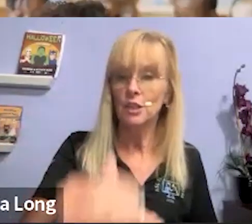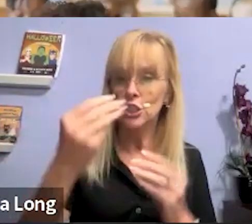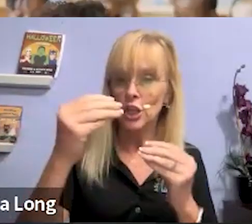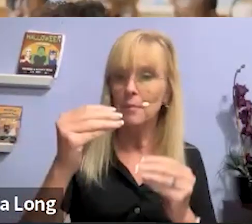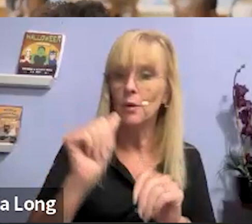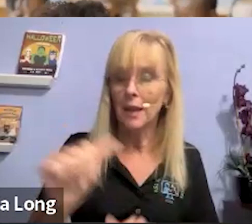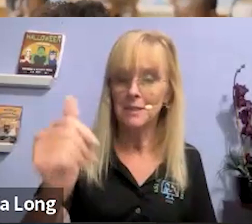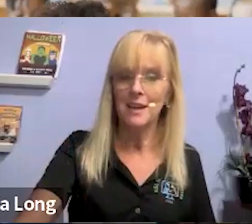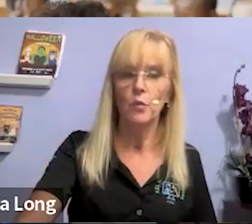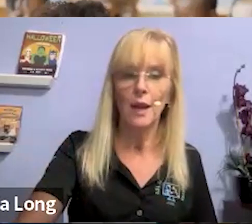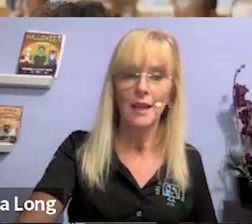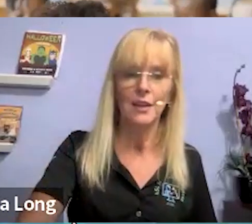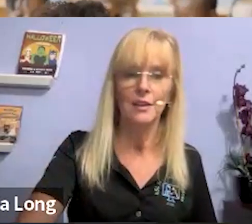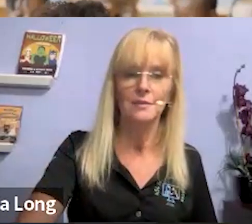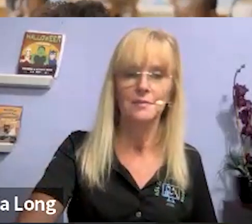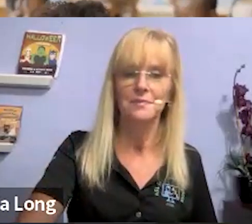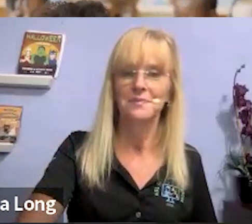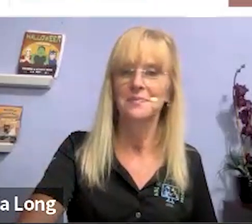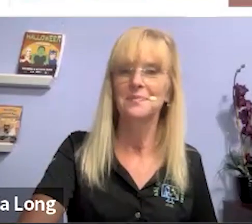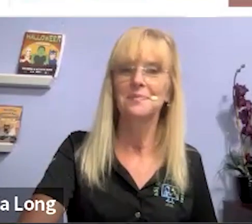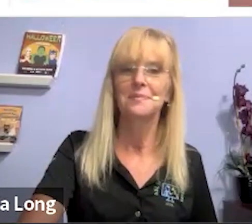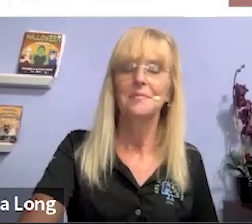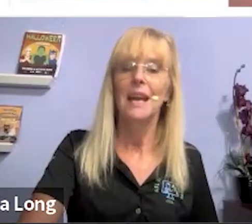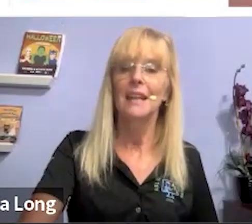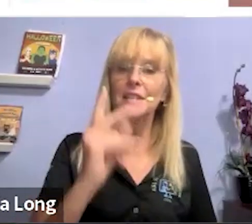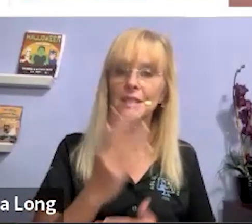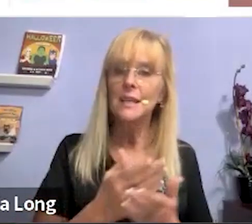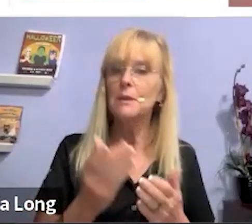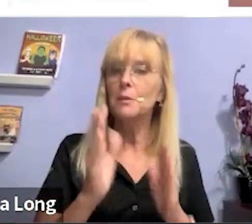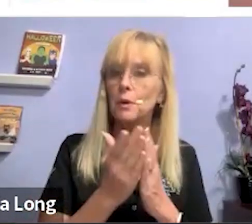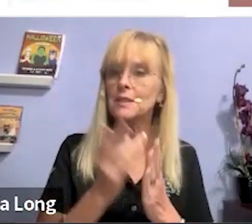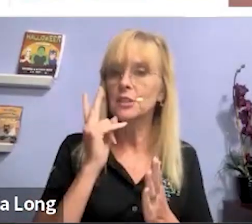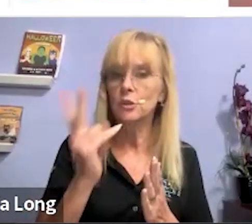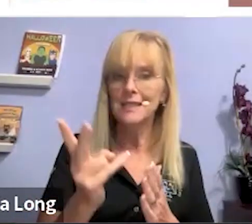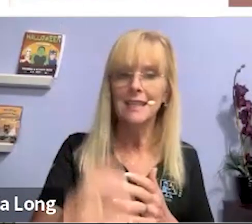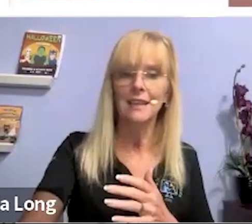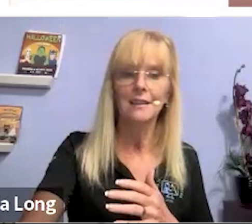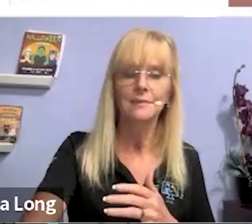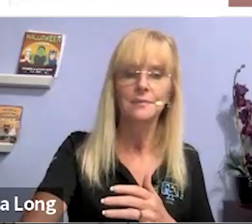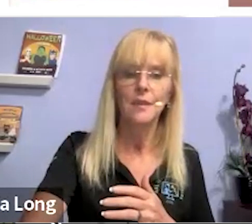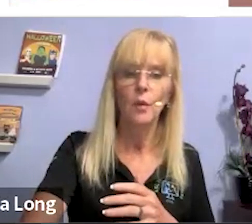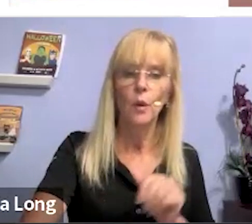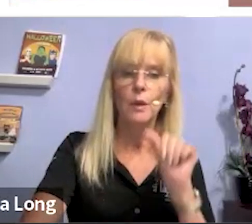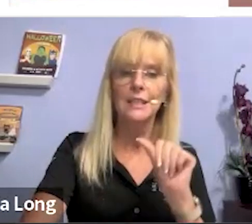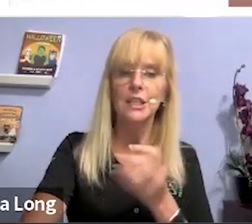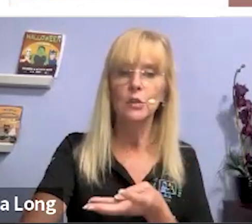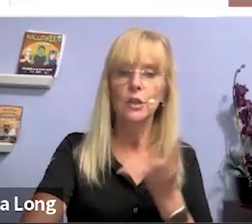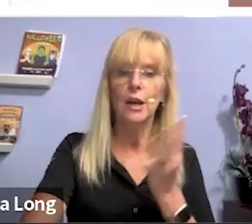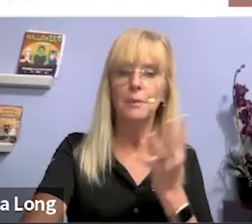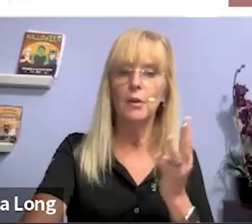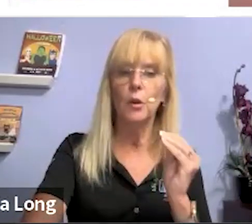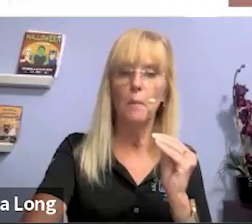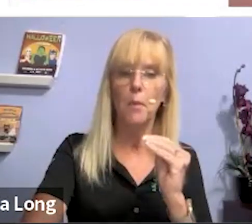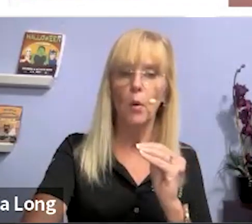you can shop on Amazon right here. And these are some of the books that you'll see. We will continue